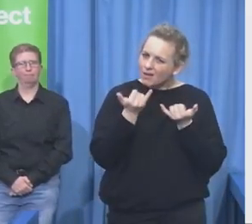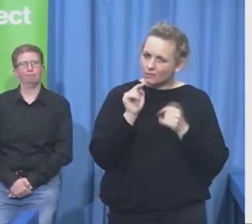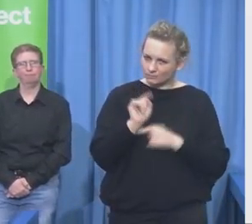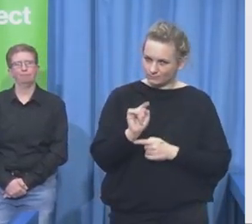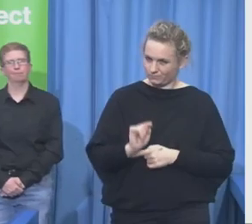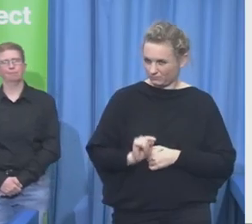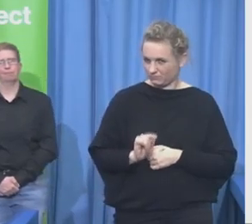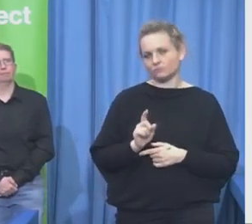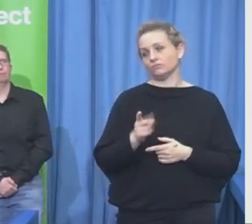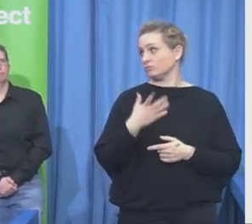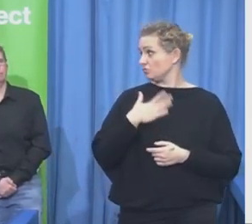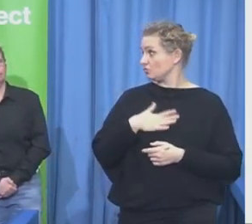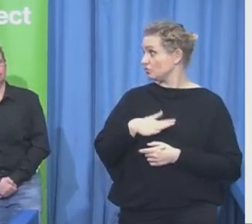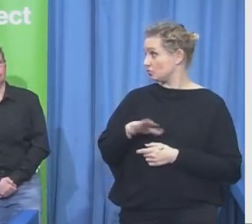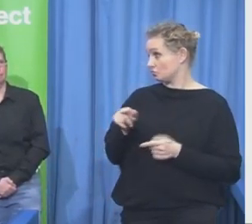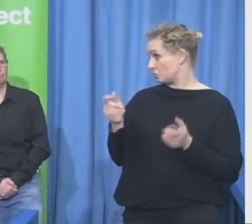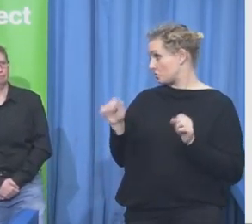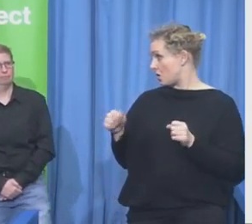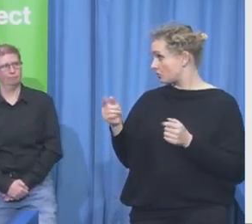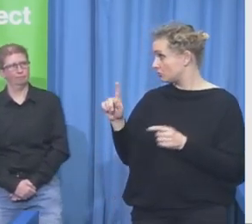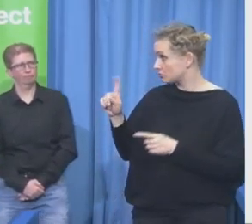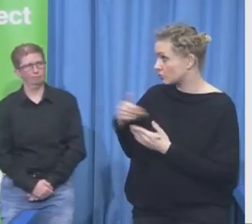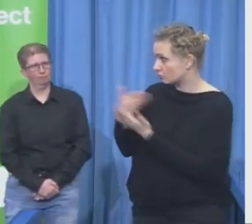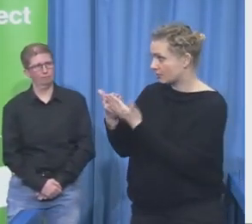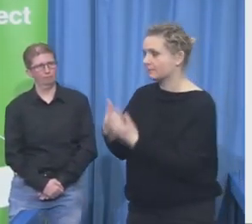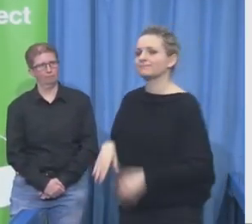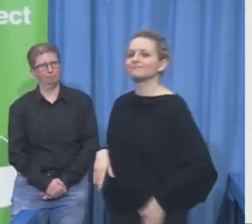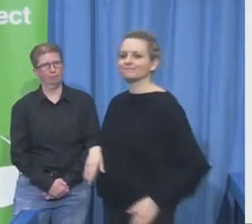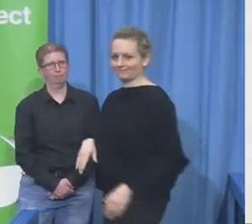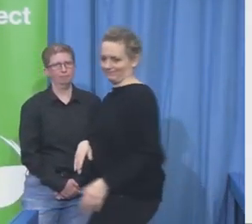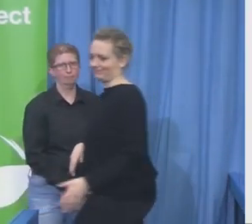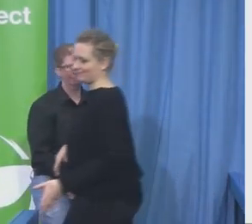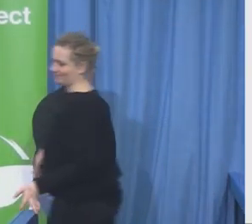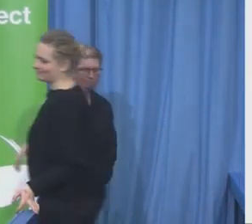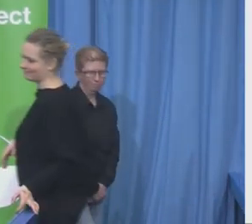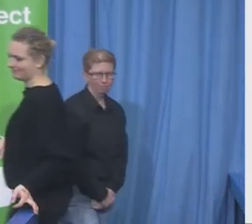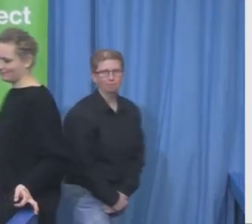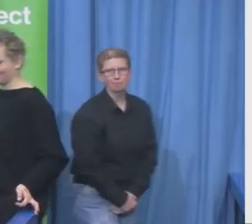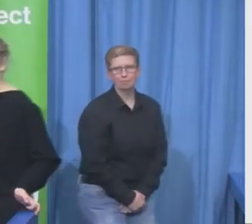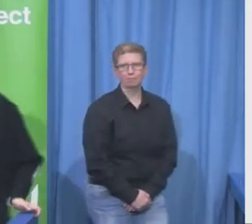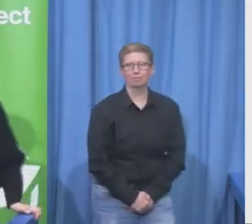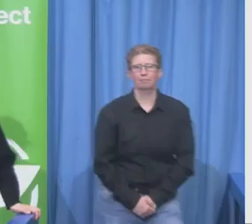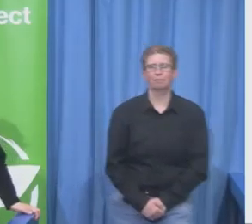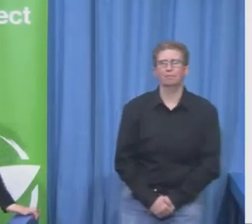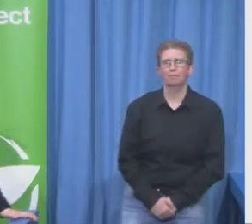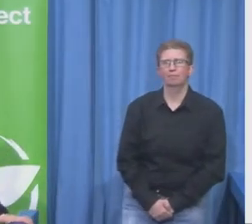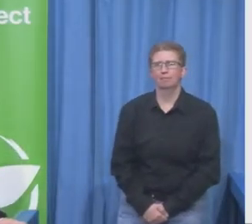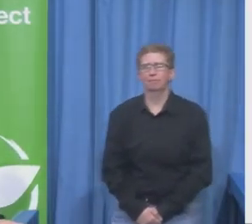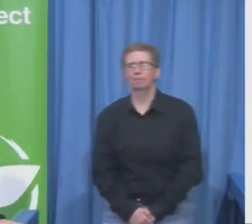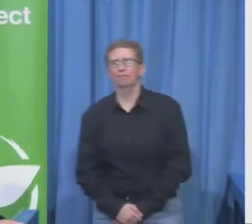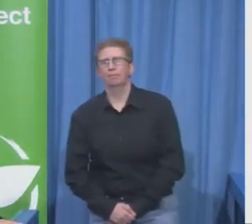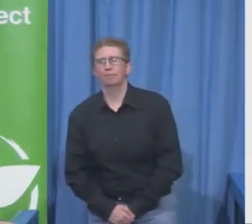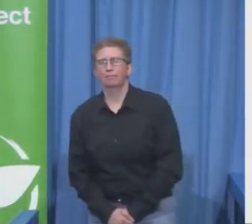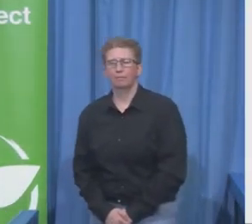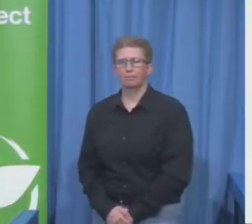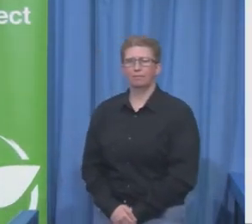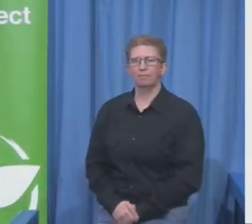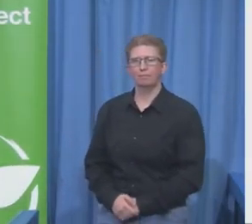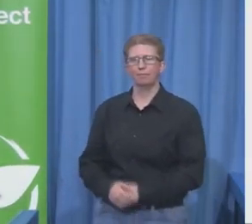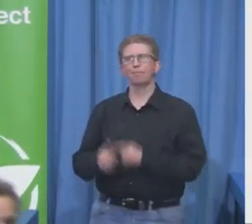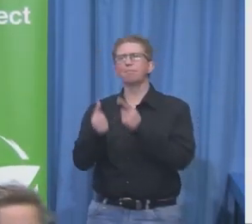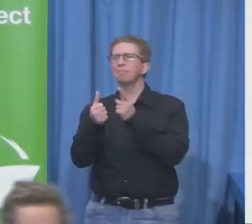If I may? Okay, so so at Wipro, one of the things which we did was our